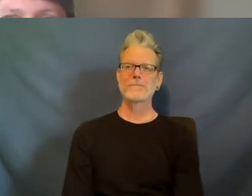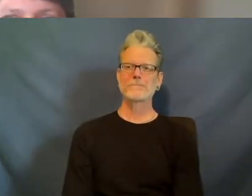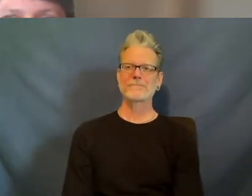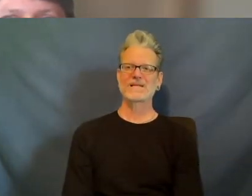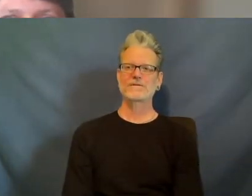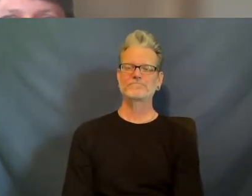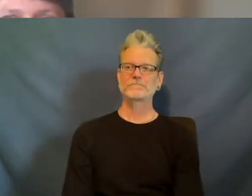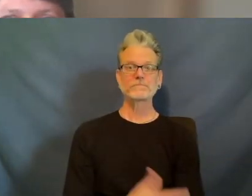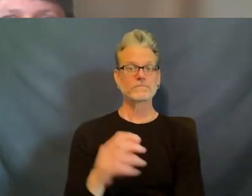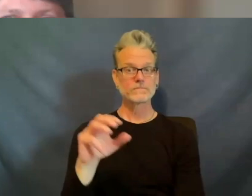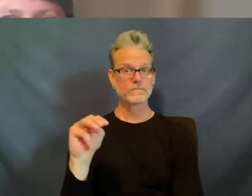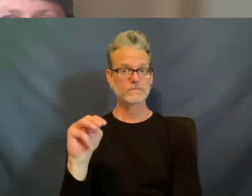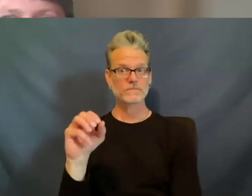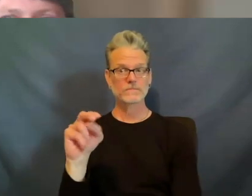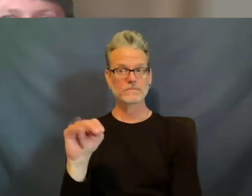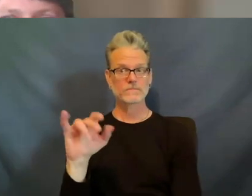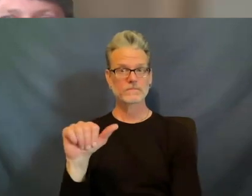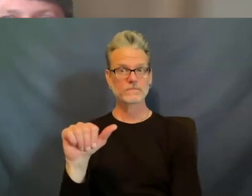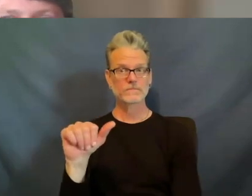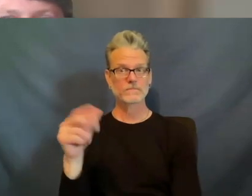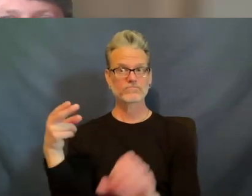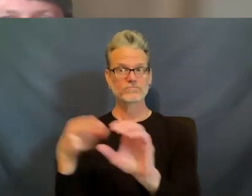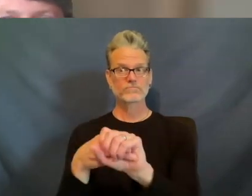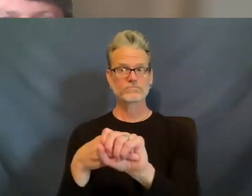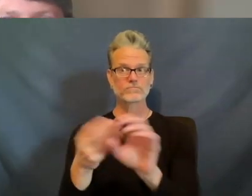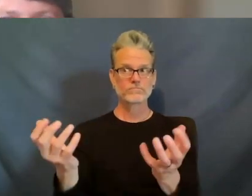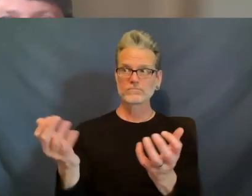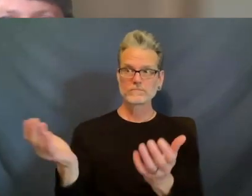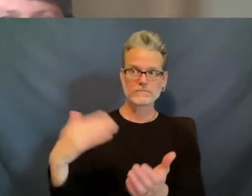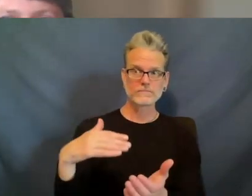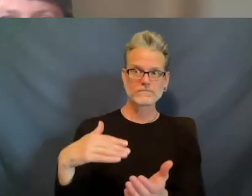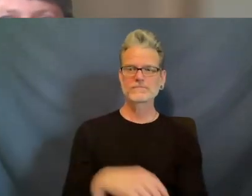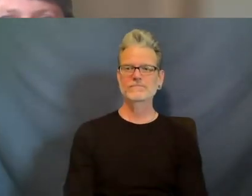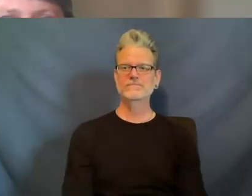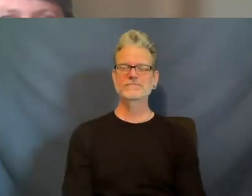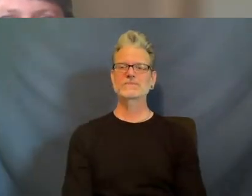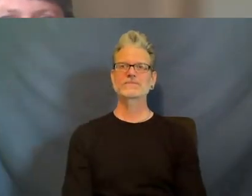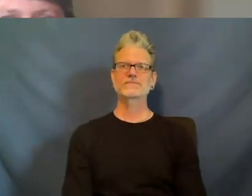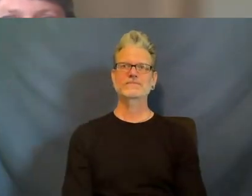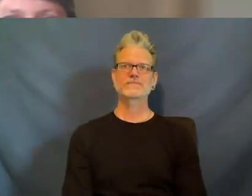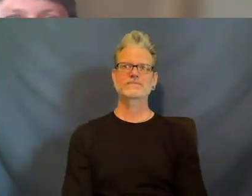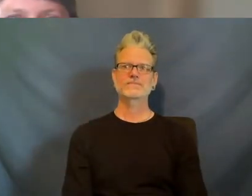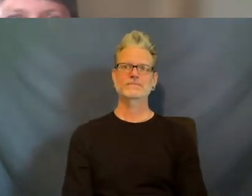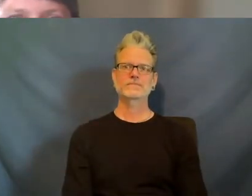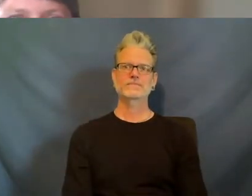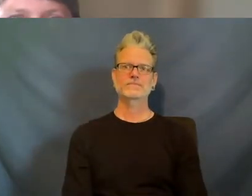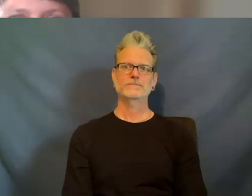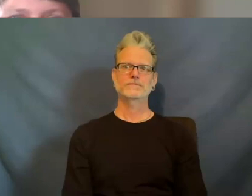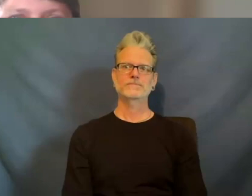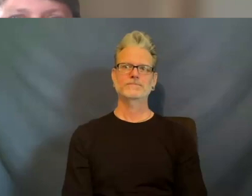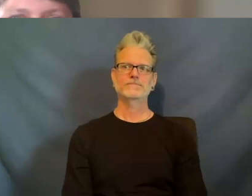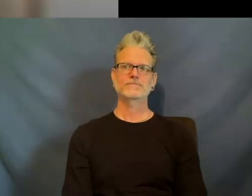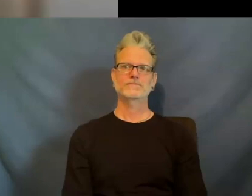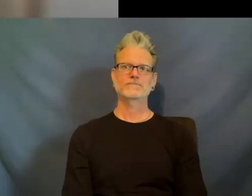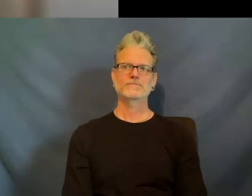Great. And Monica, if you want to hop on as well whenever you have a chance. Great. And if we could get her spotlighted, Eric,